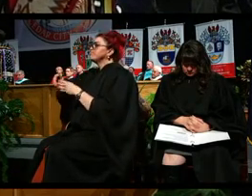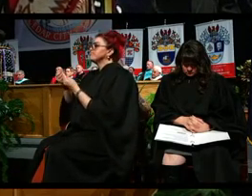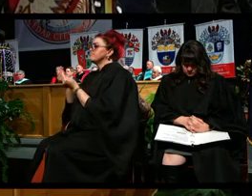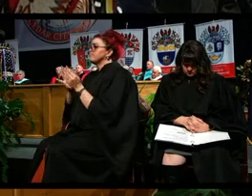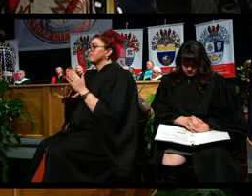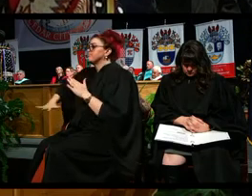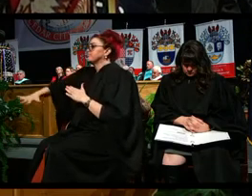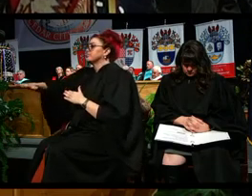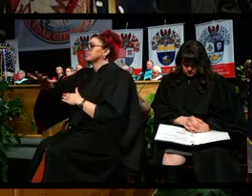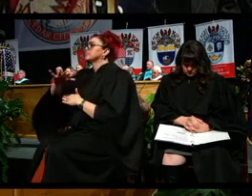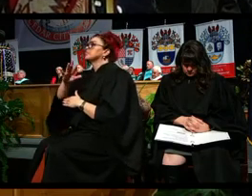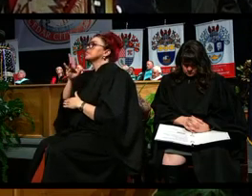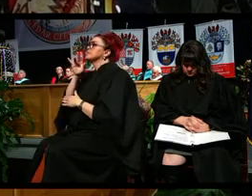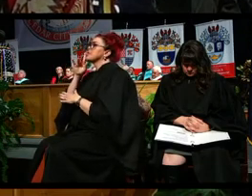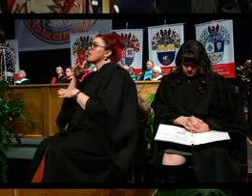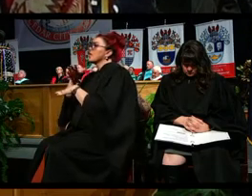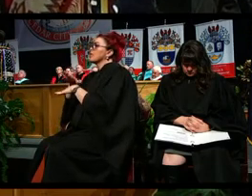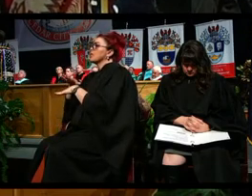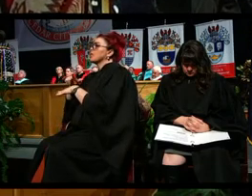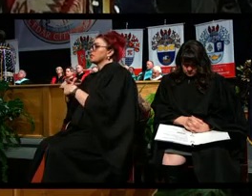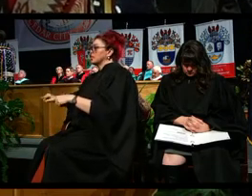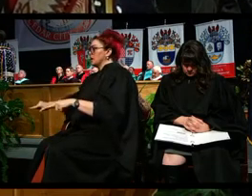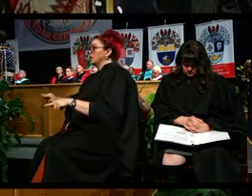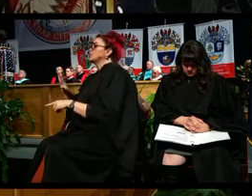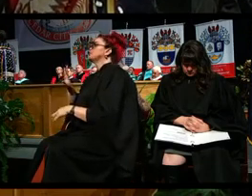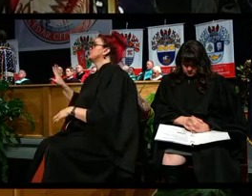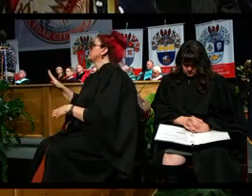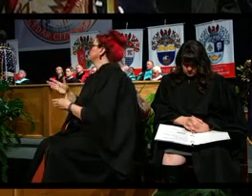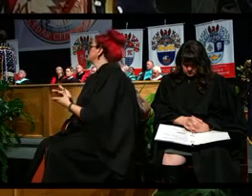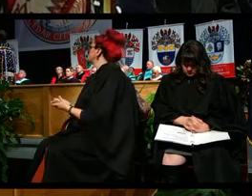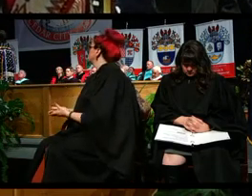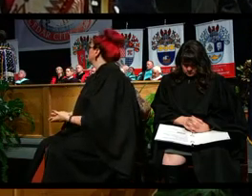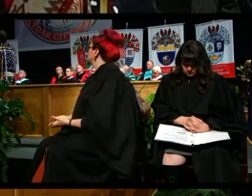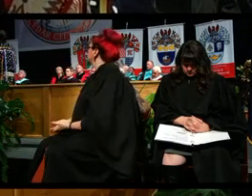Ayakung, Jira Tuvipong,